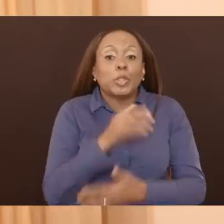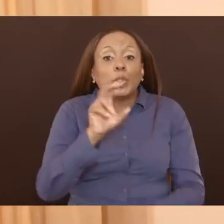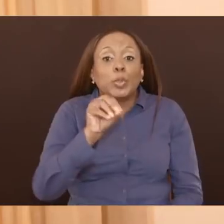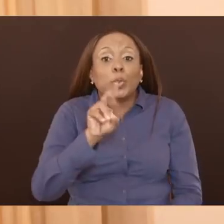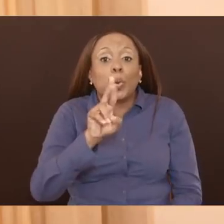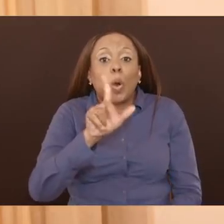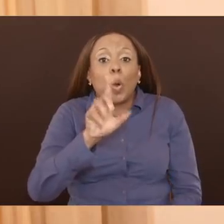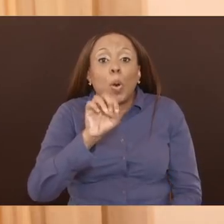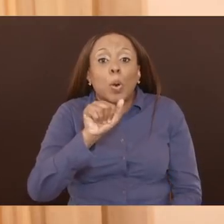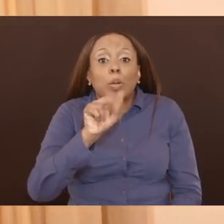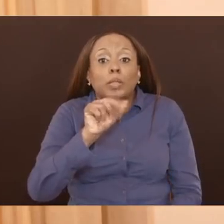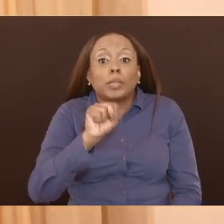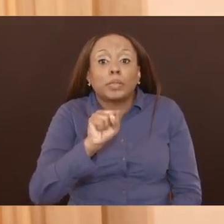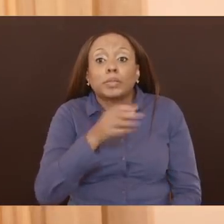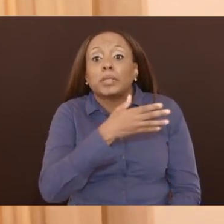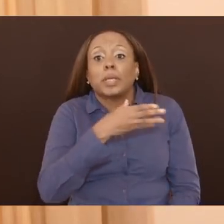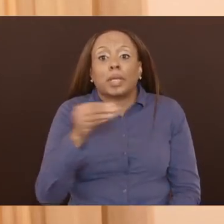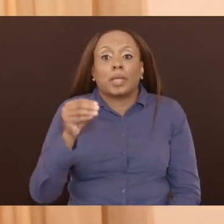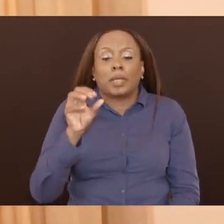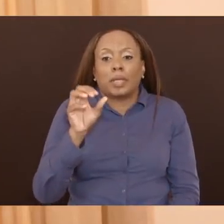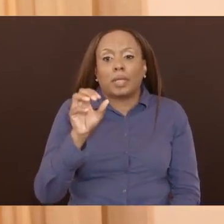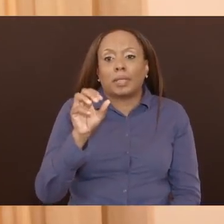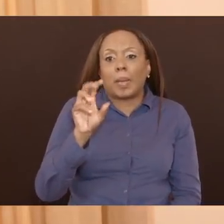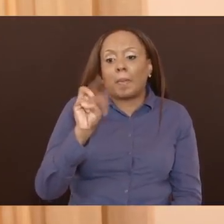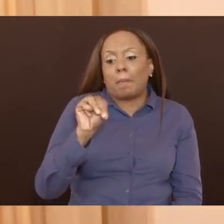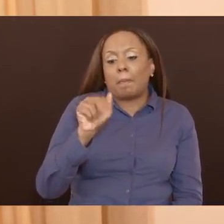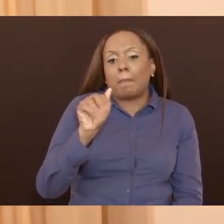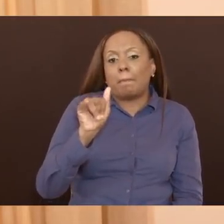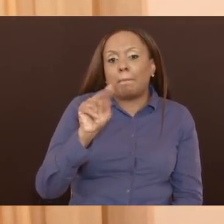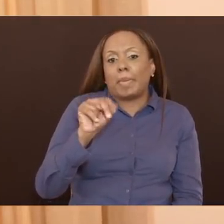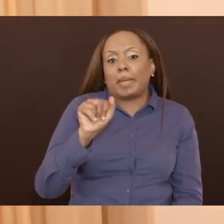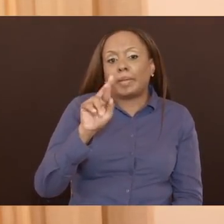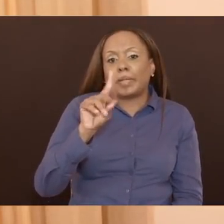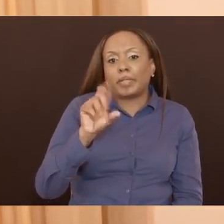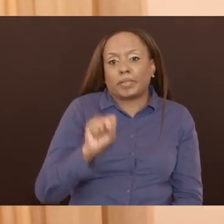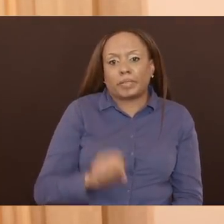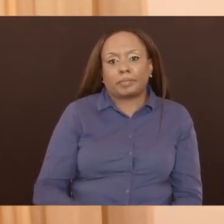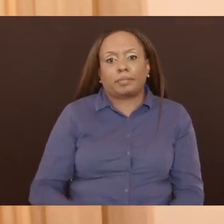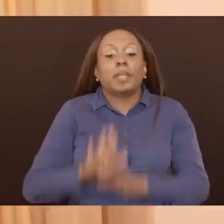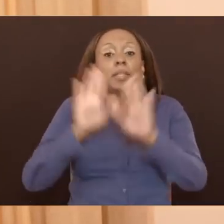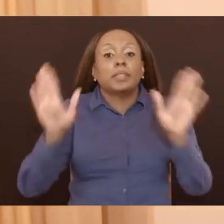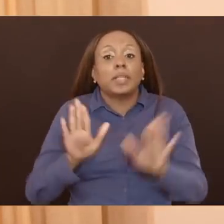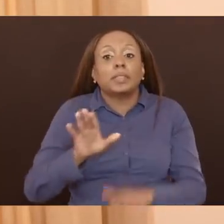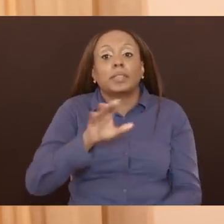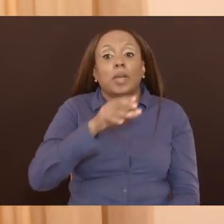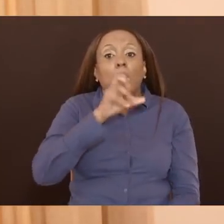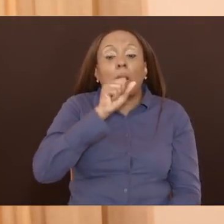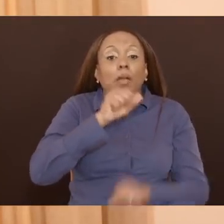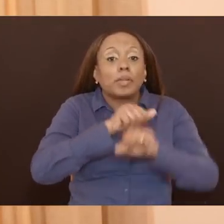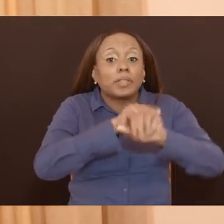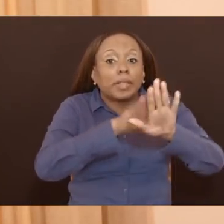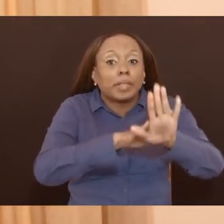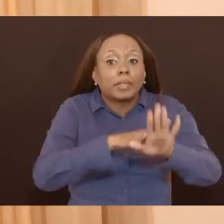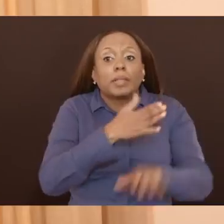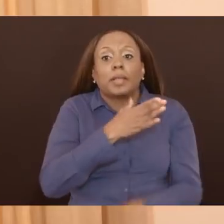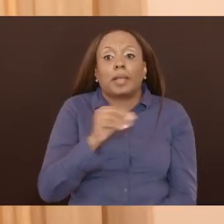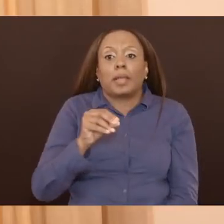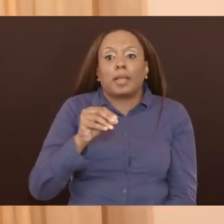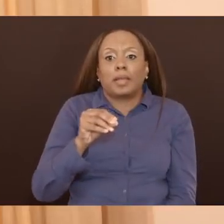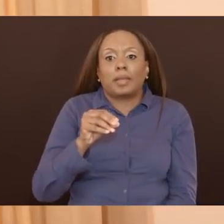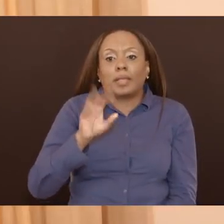Bridgetown and Maynard's Housing area in St. Peter. Sunday we go to Bush Hall and we go to Orange Hill in St. Andrew and St.